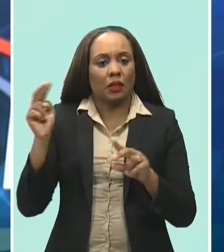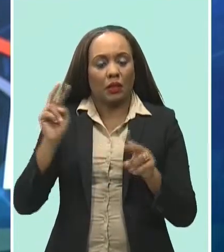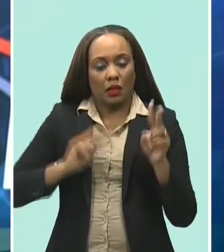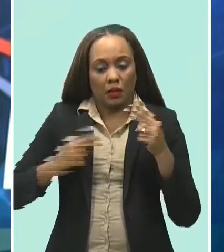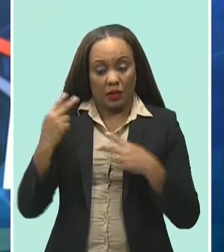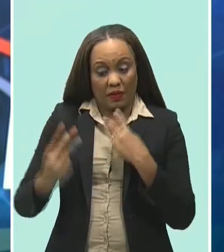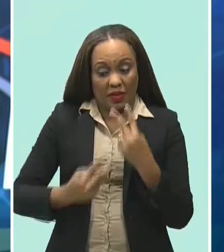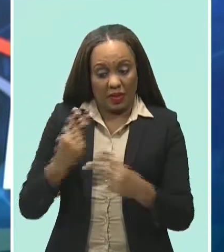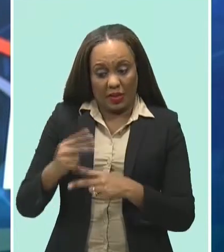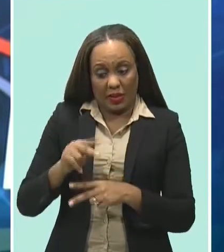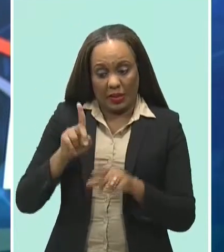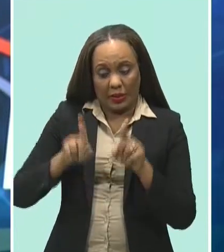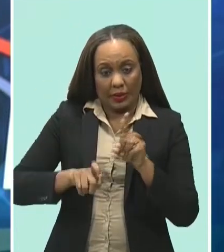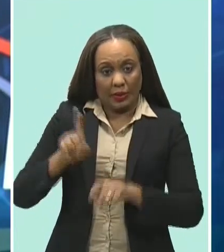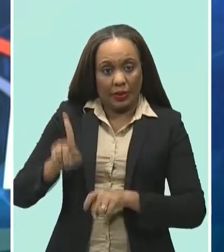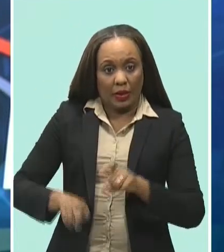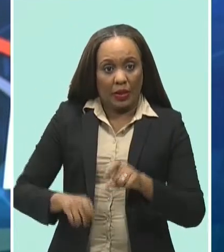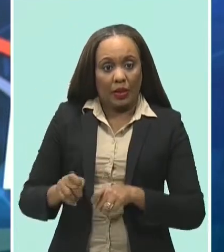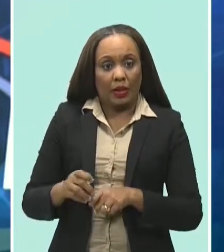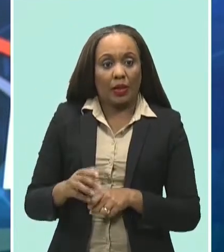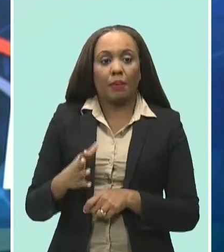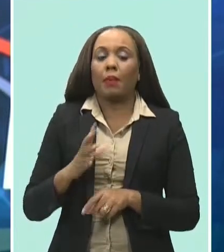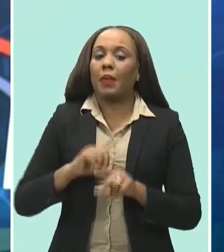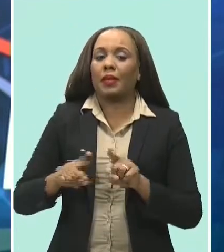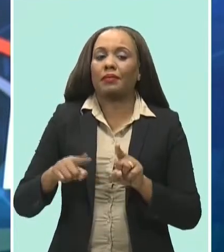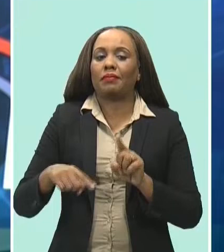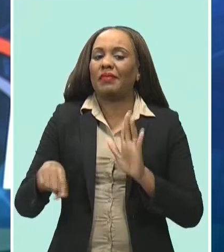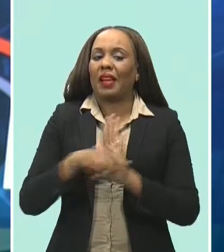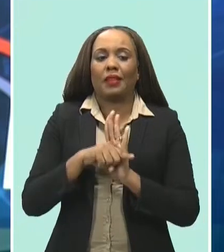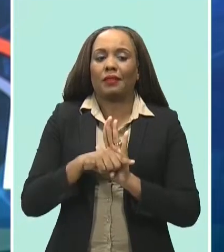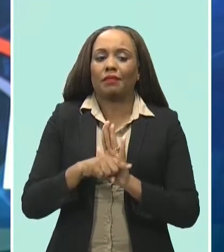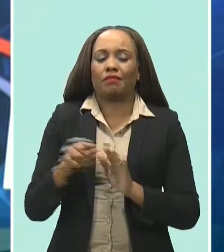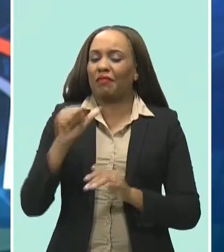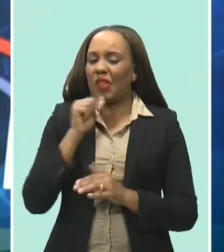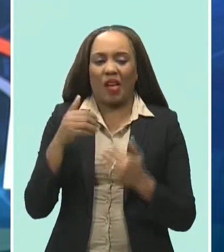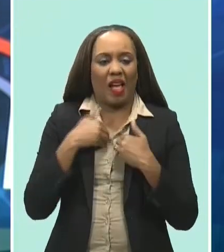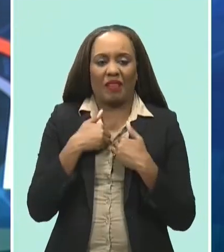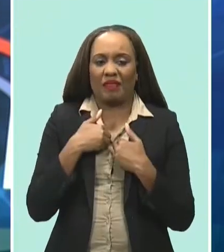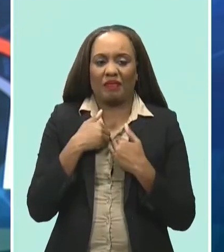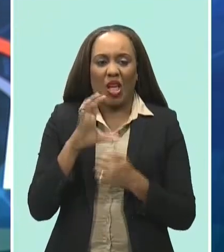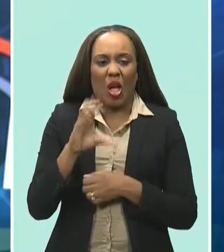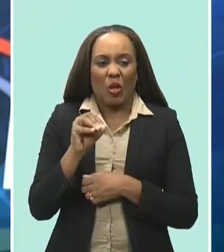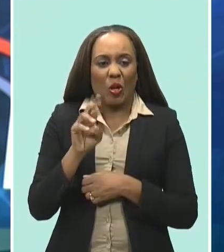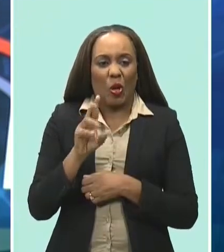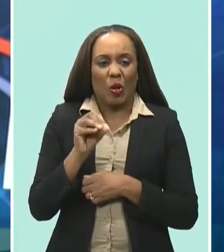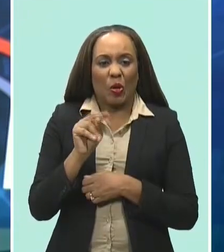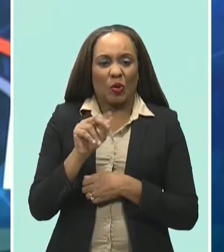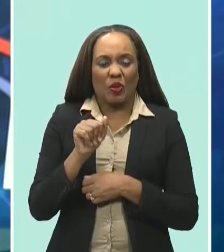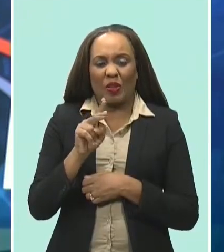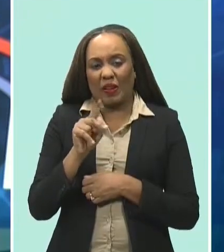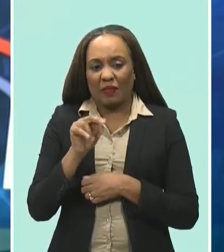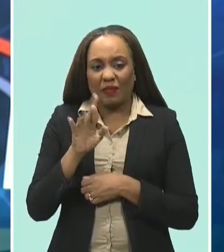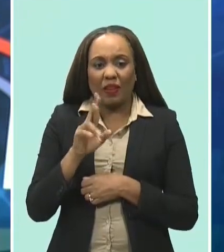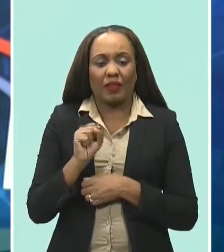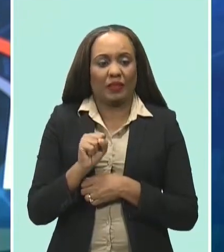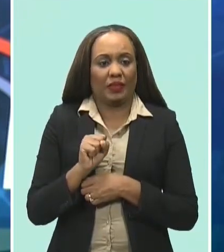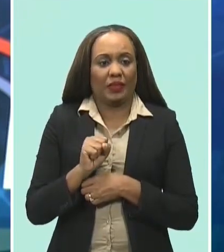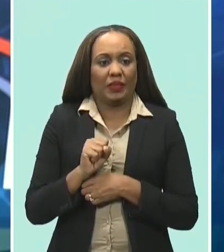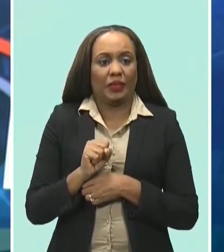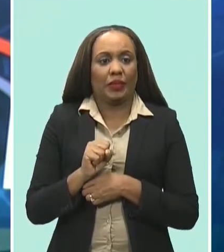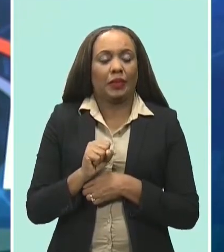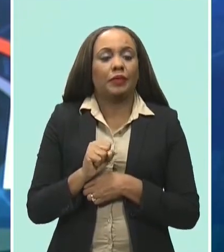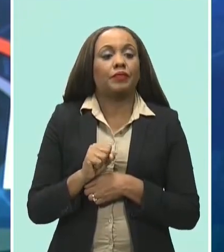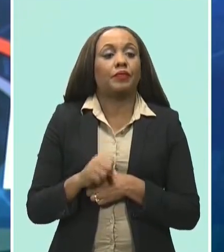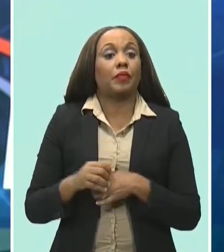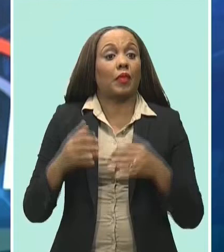sample which was tested by the lab and proved to be negative for that virus. The ministry has activated its Emergency Operations